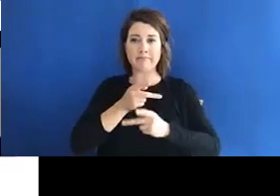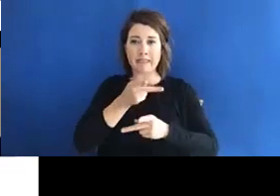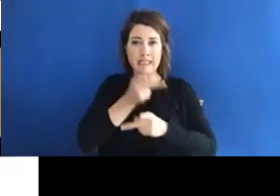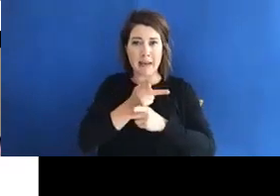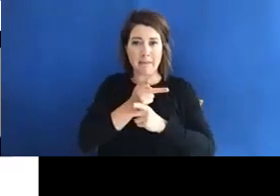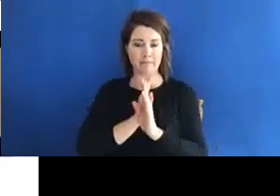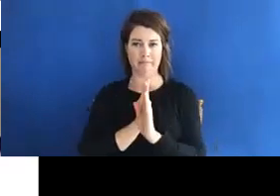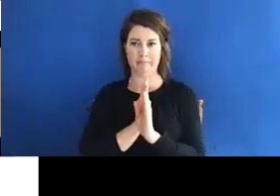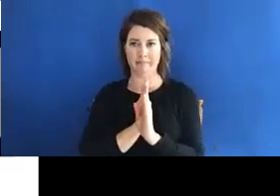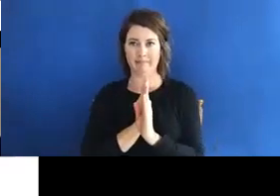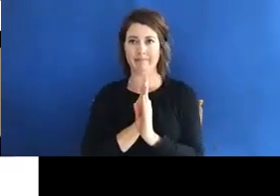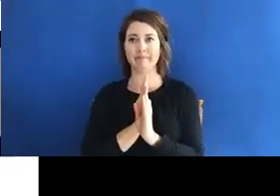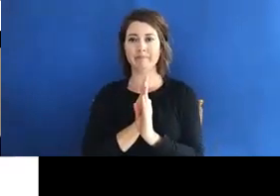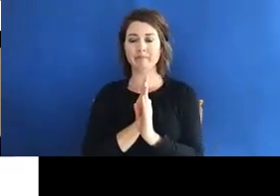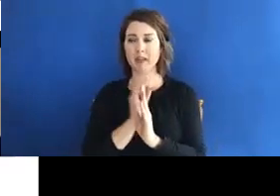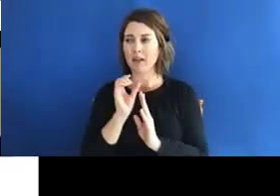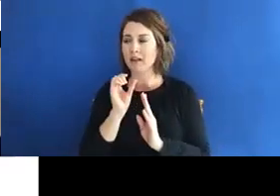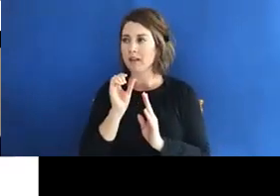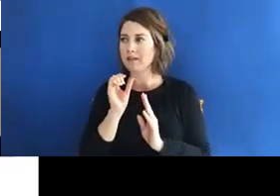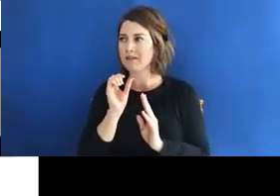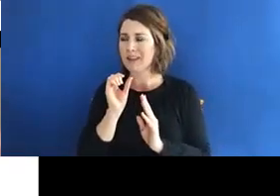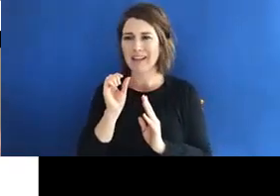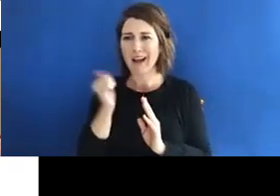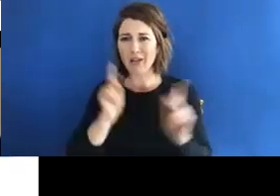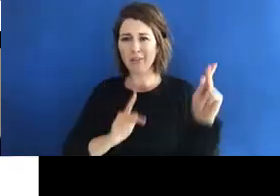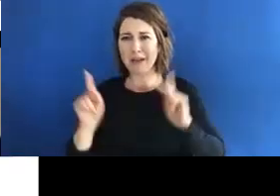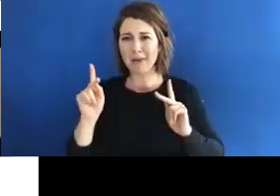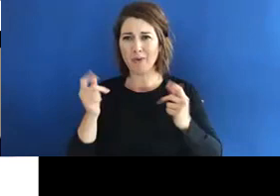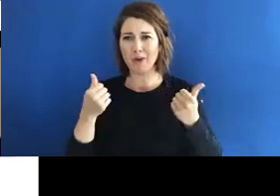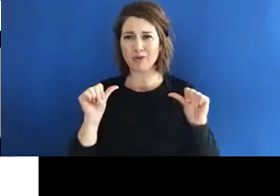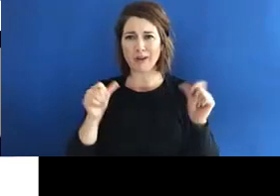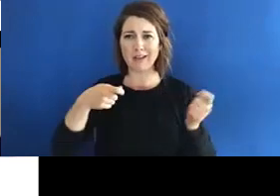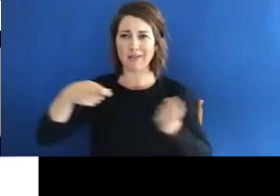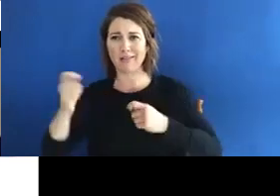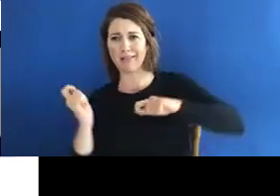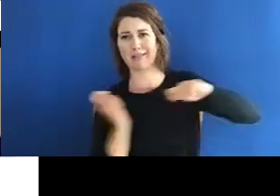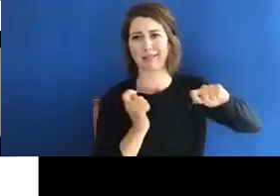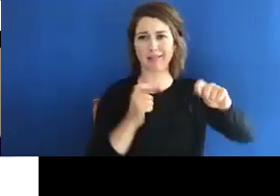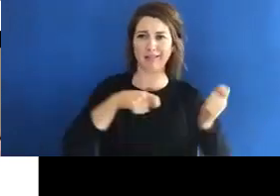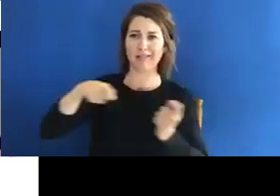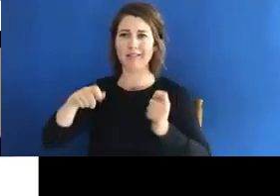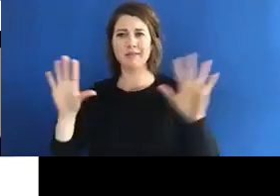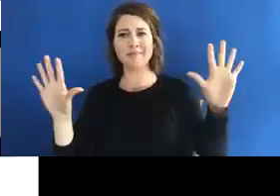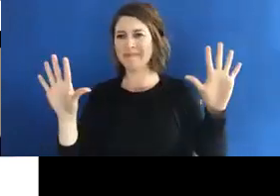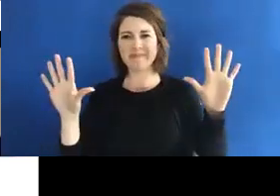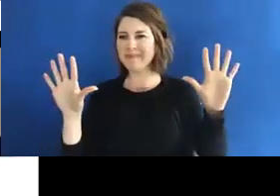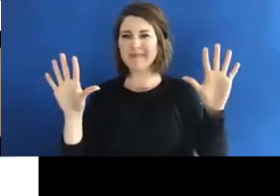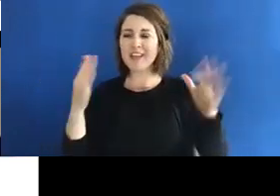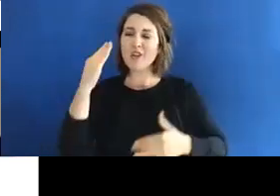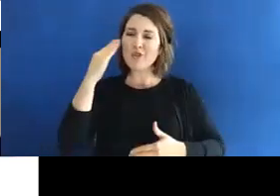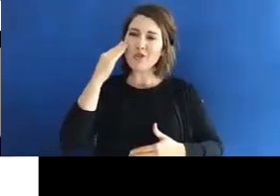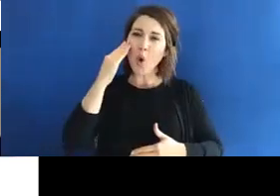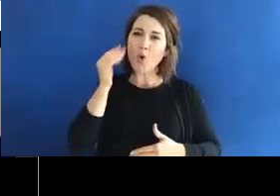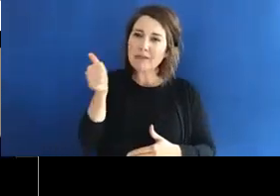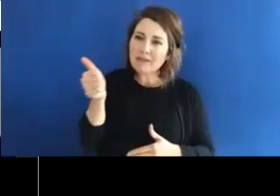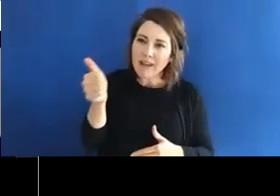pulling on you in different directions. And just know that you're not going to be able to make everyone happy. So again, know yourself, know what